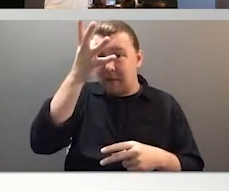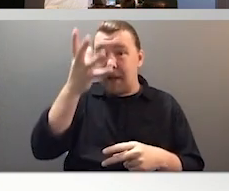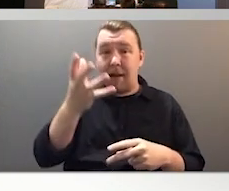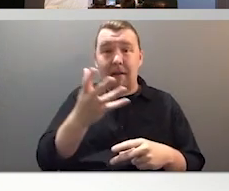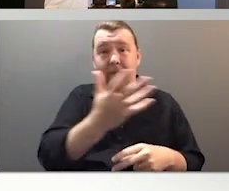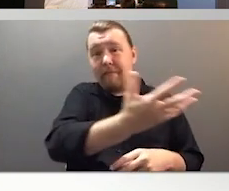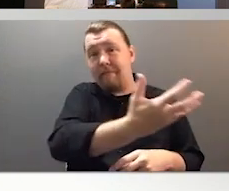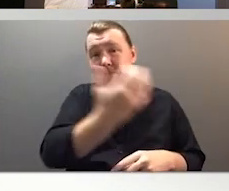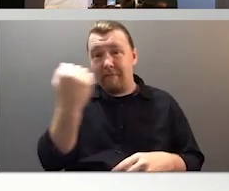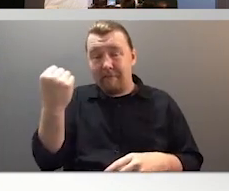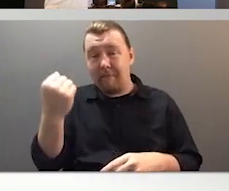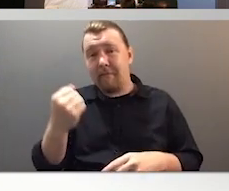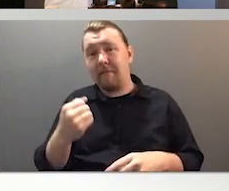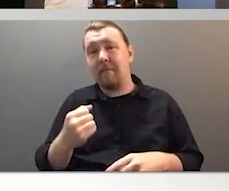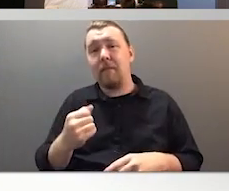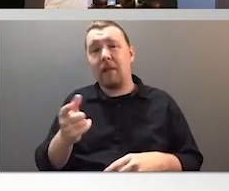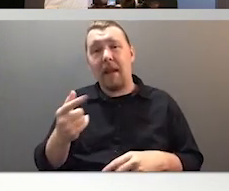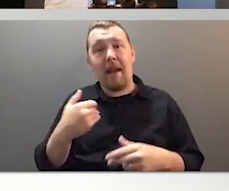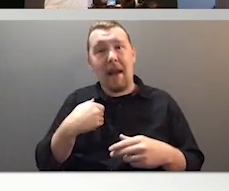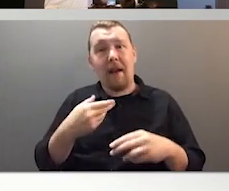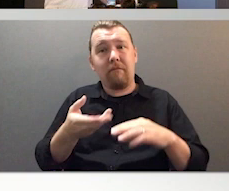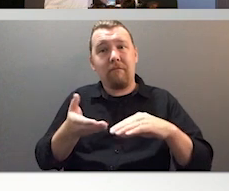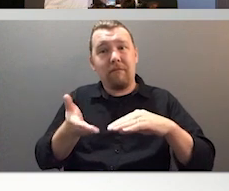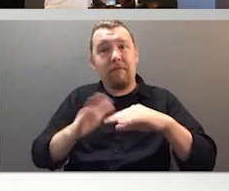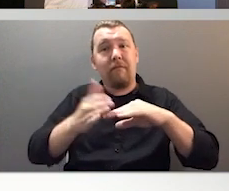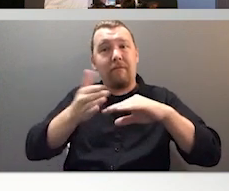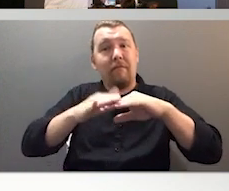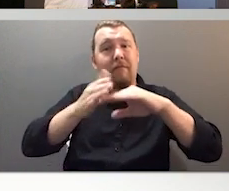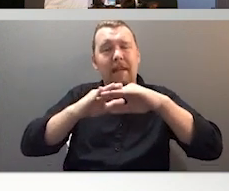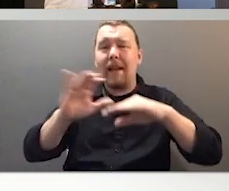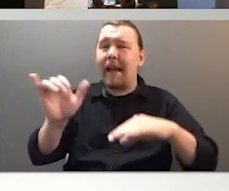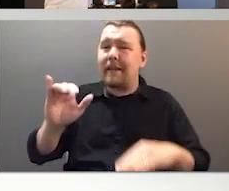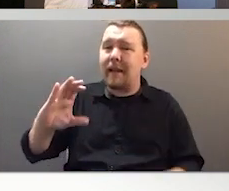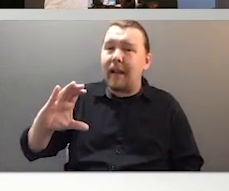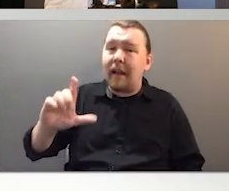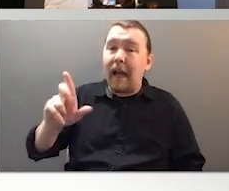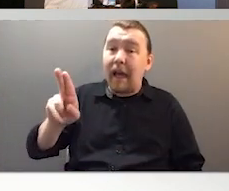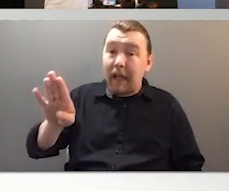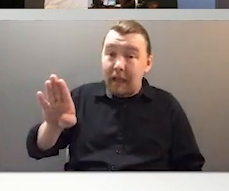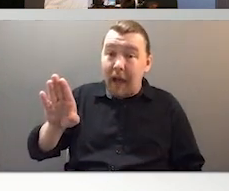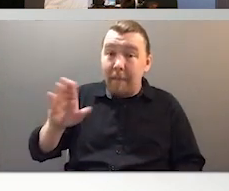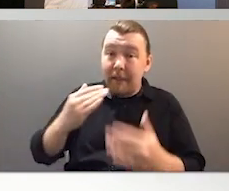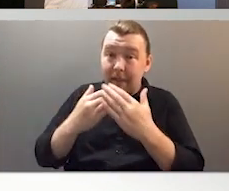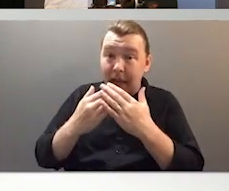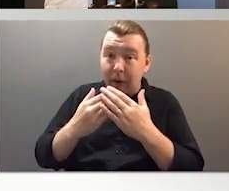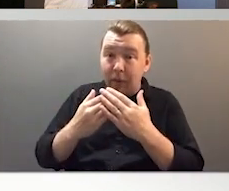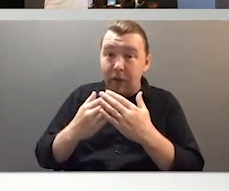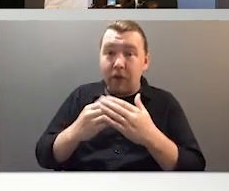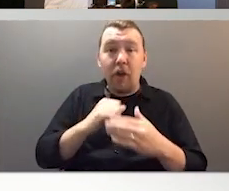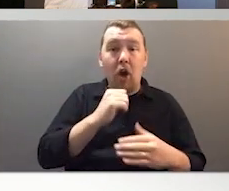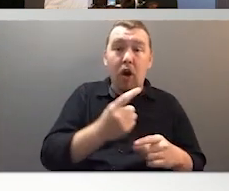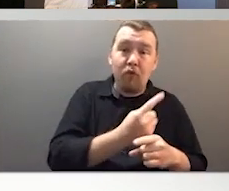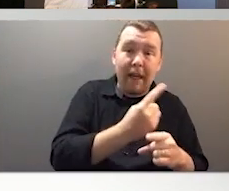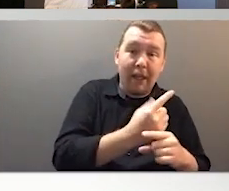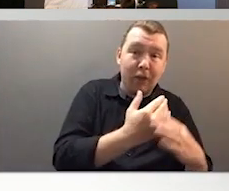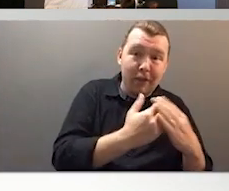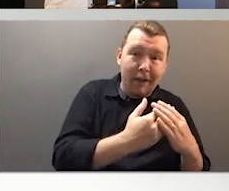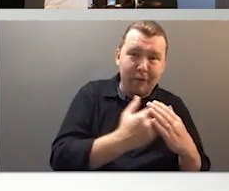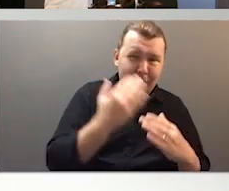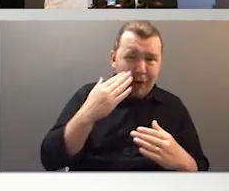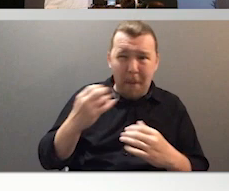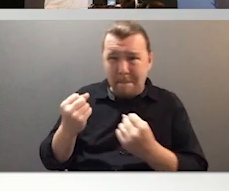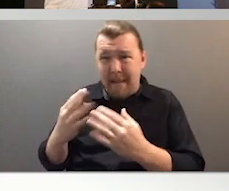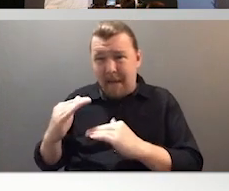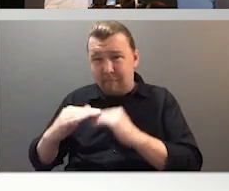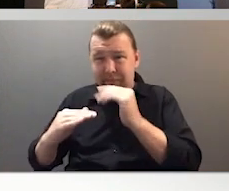plus. They've got extra layers. It's like the club sandwich versus just a regular sandwich. There's just so many layers in there that you have